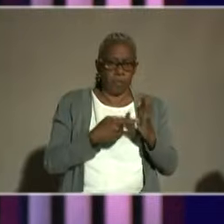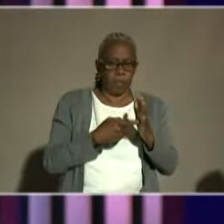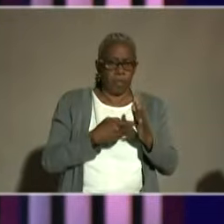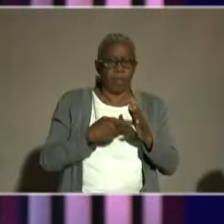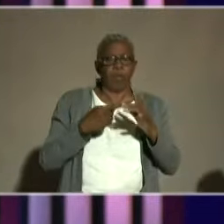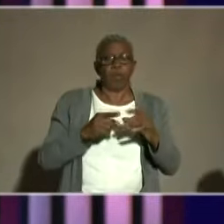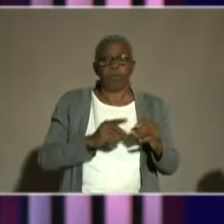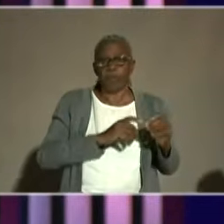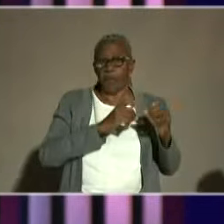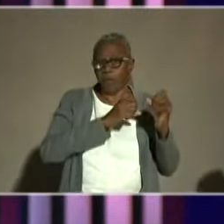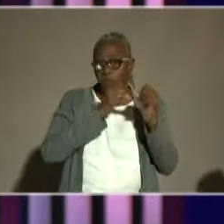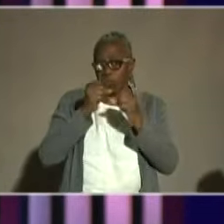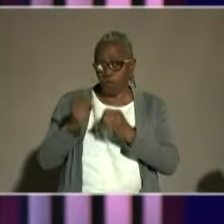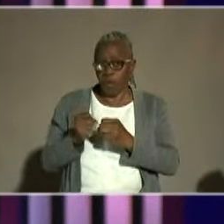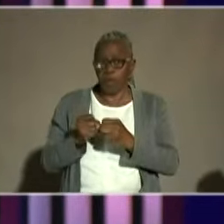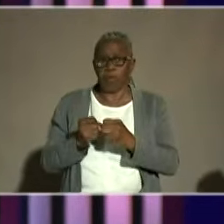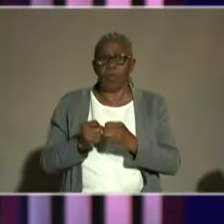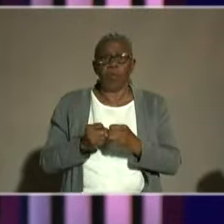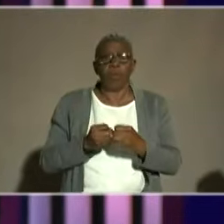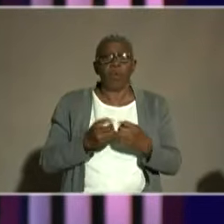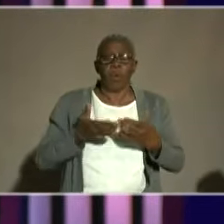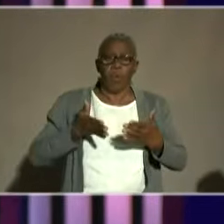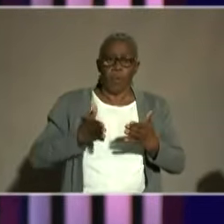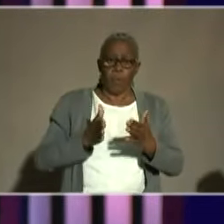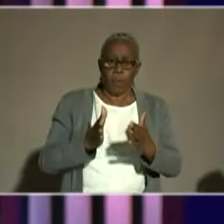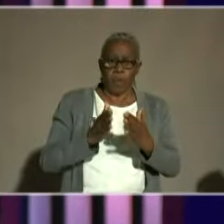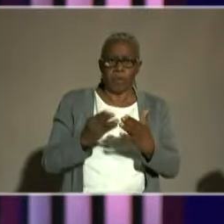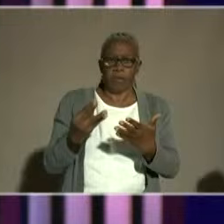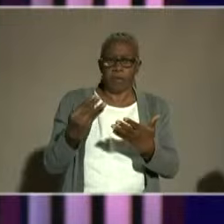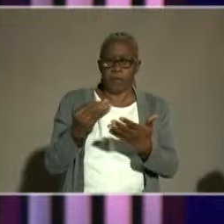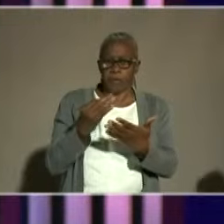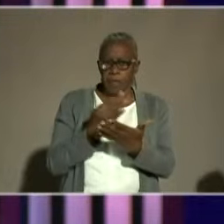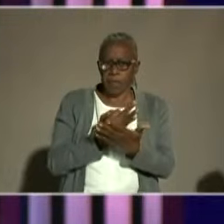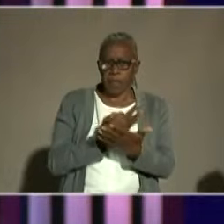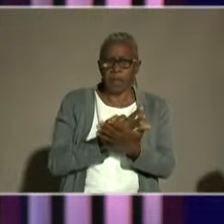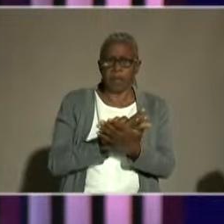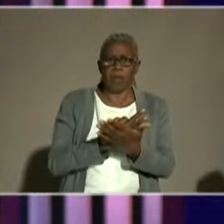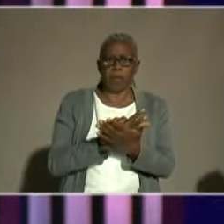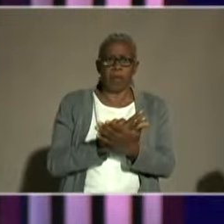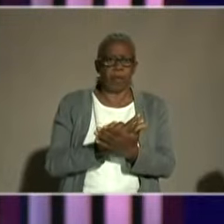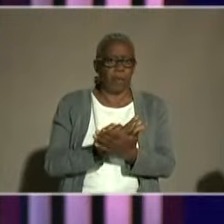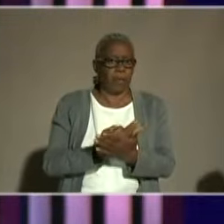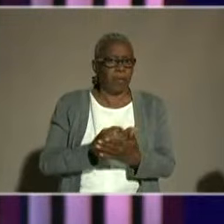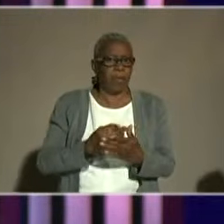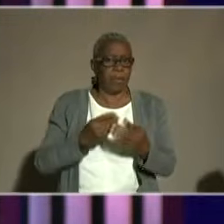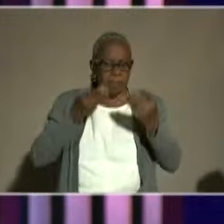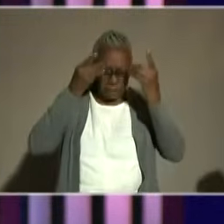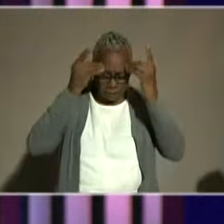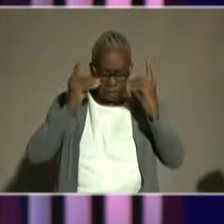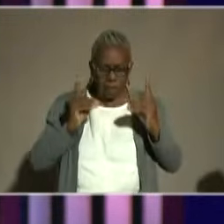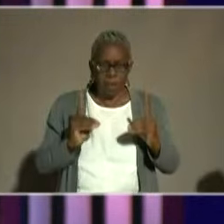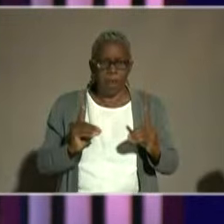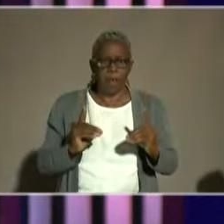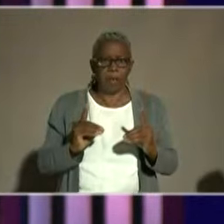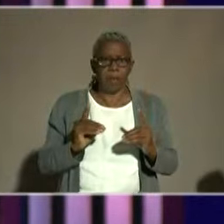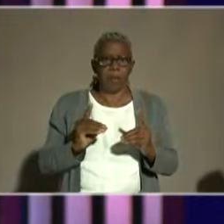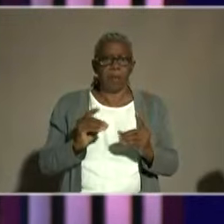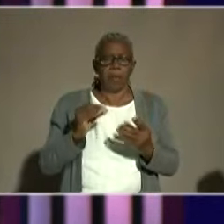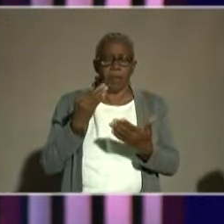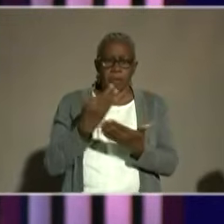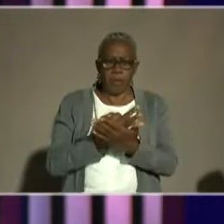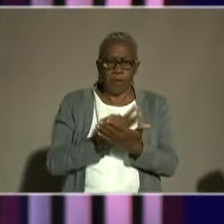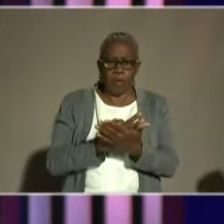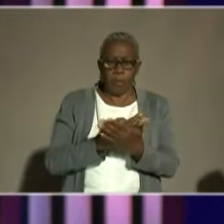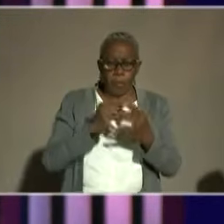an algorithm, an equation in the fiscal schedule to the Financial Administration Audit Act that determines the fiscal balance that must be hit by each